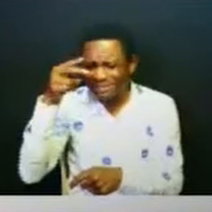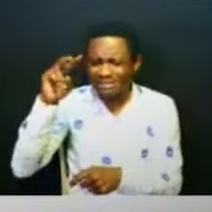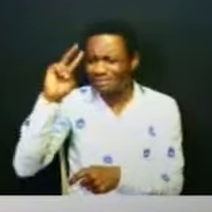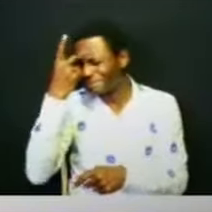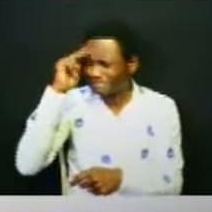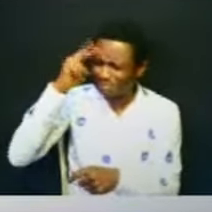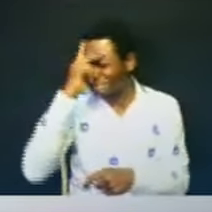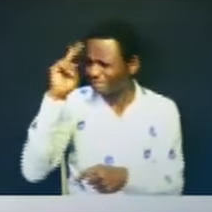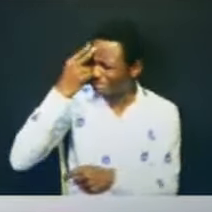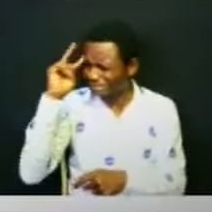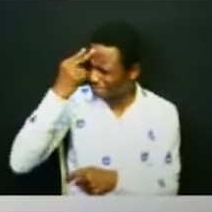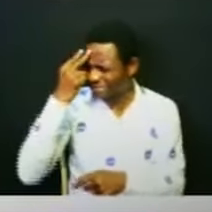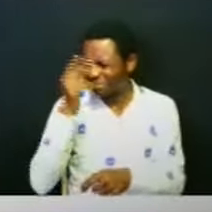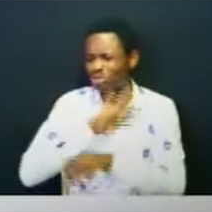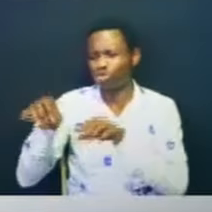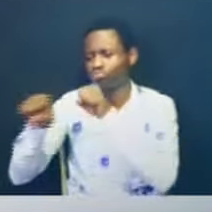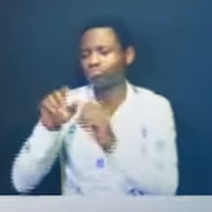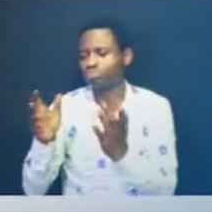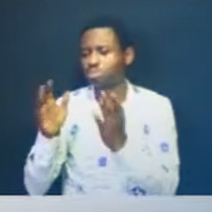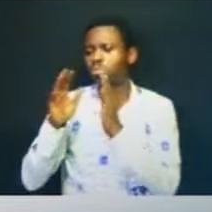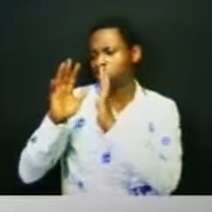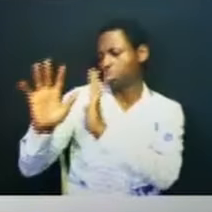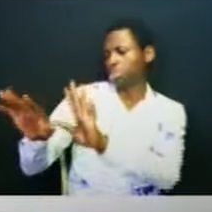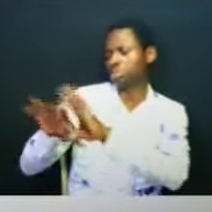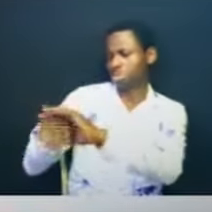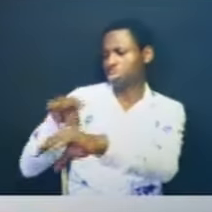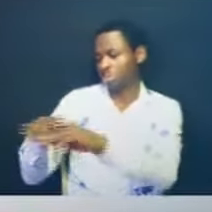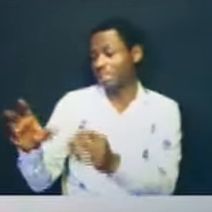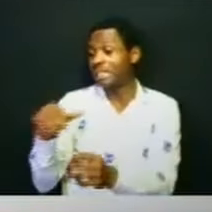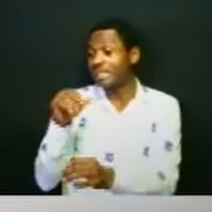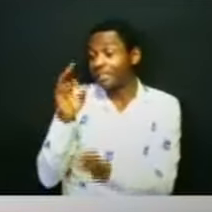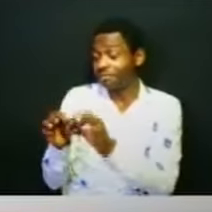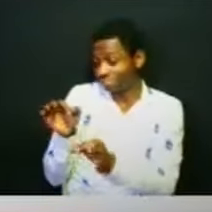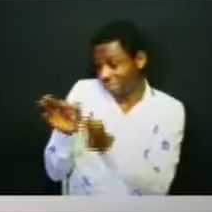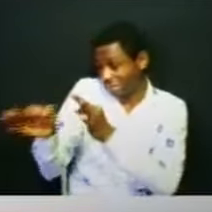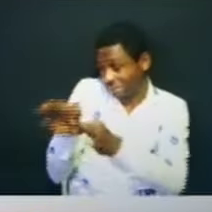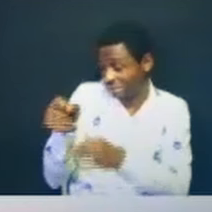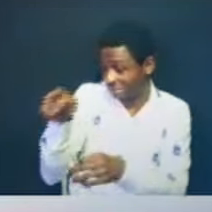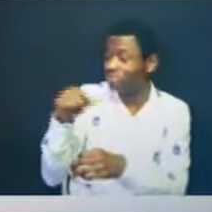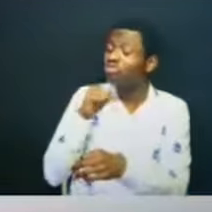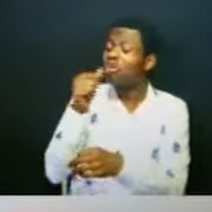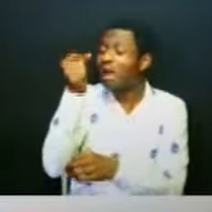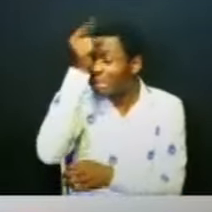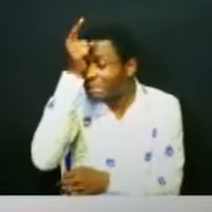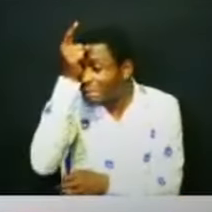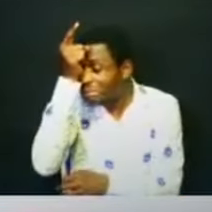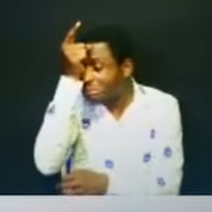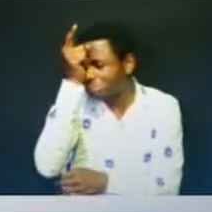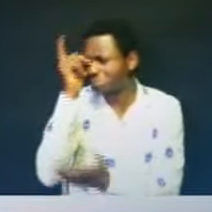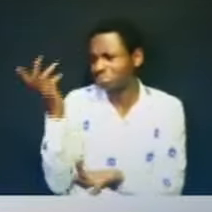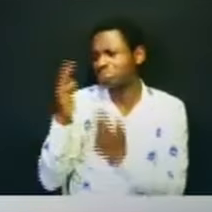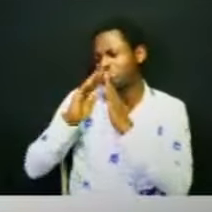is can have his own, her own opinion. We are all entitled to our opinions. So when you share your opinion and someone does not